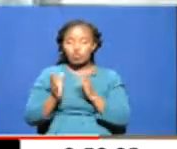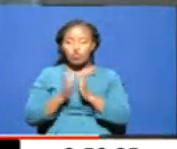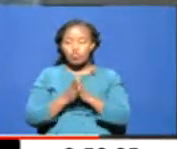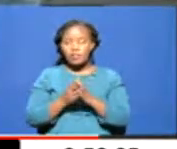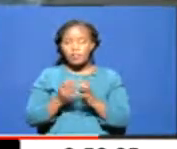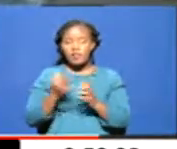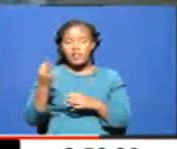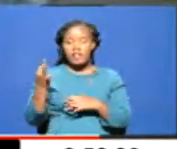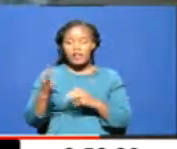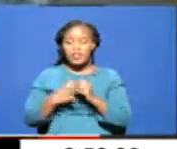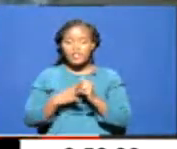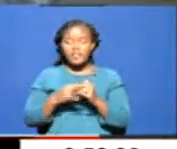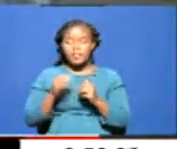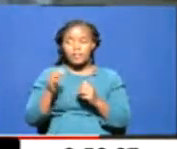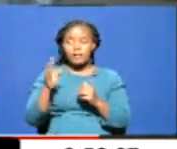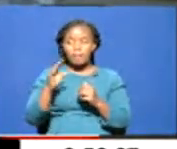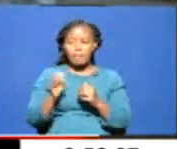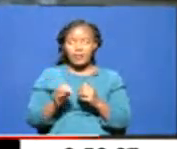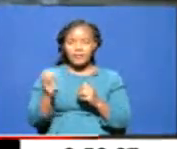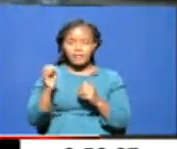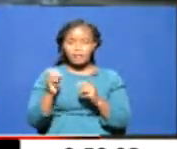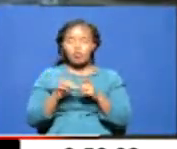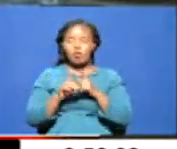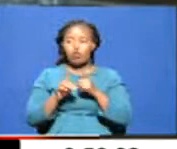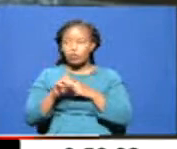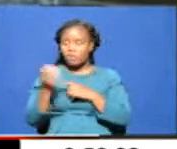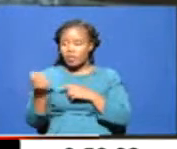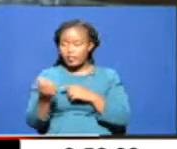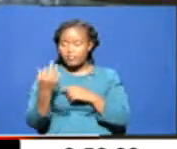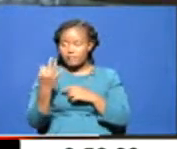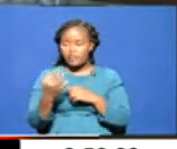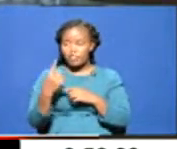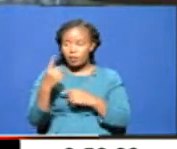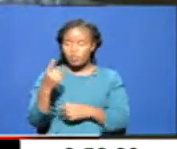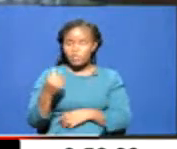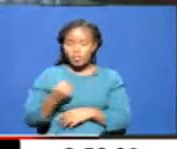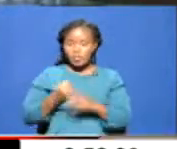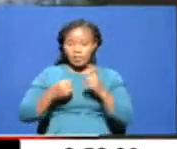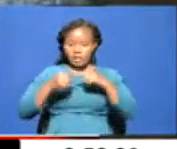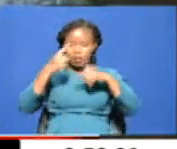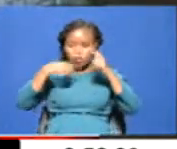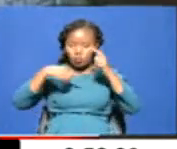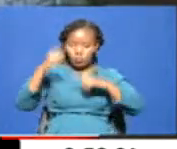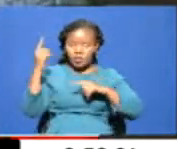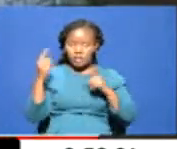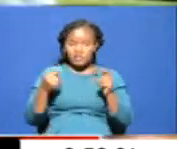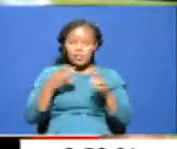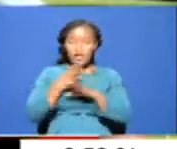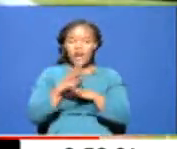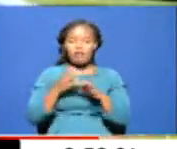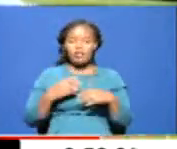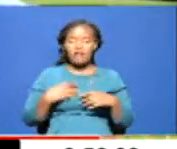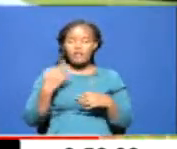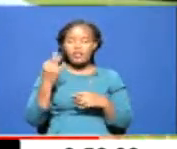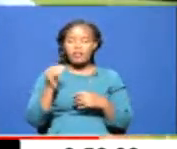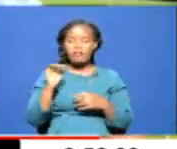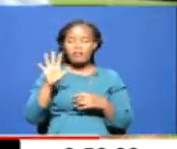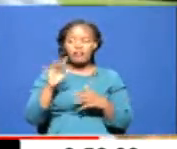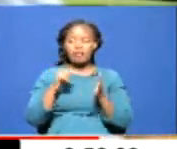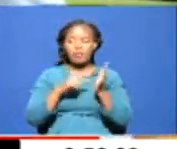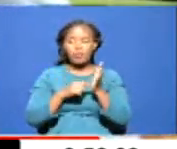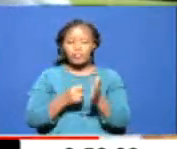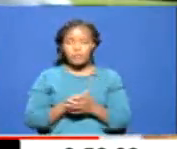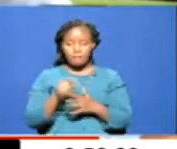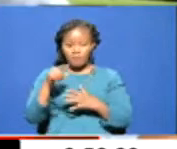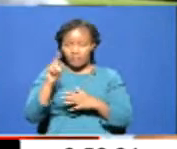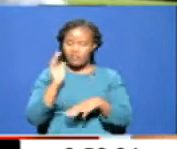Handicap 25 Paul Masharia, with Handicap 31 Caroline Mooney winning the guest prize after carding 35 points. The course is in very good condition.